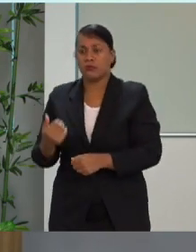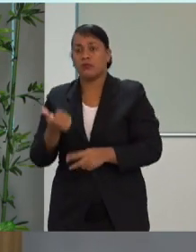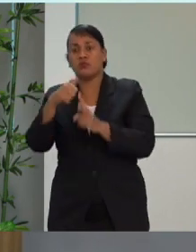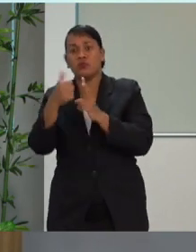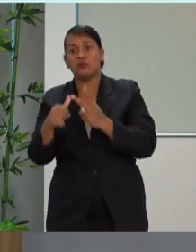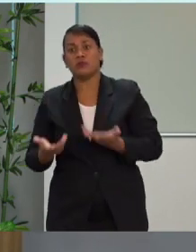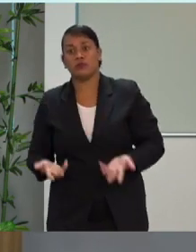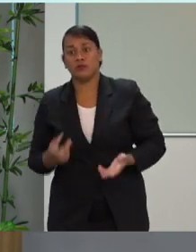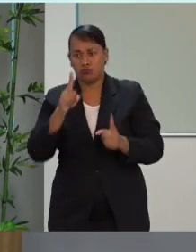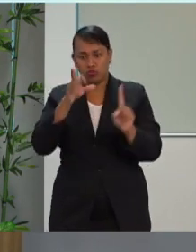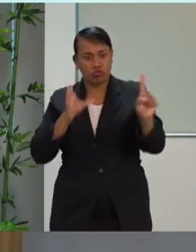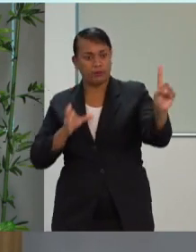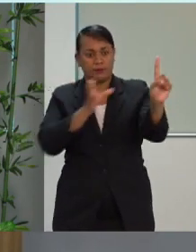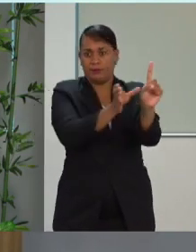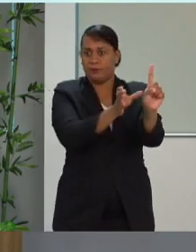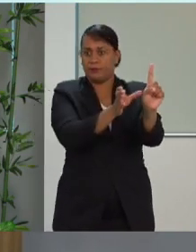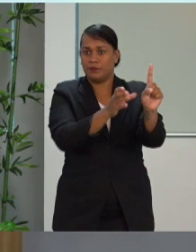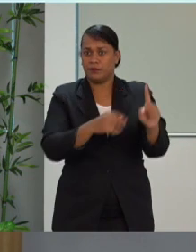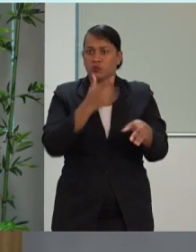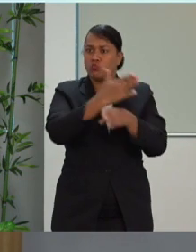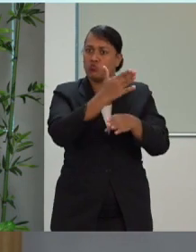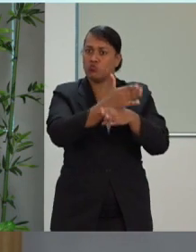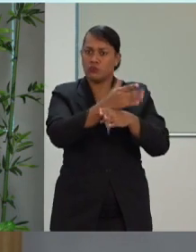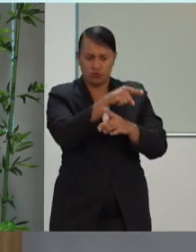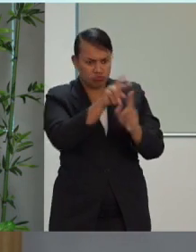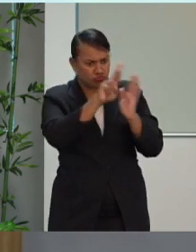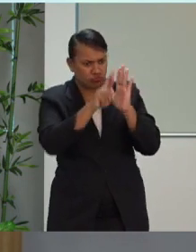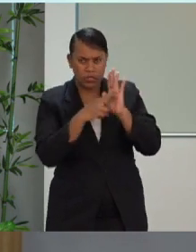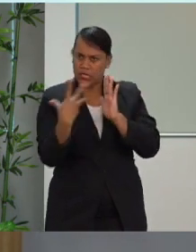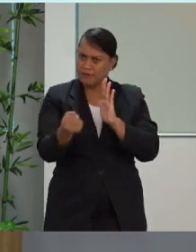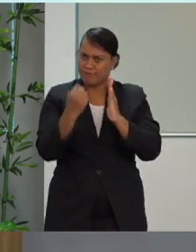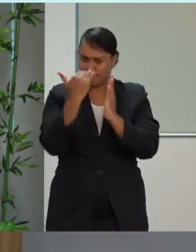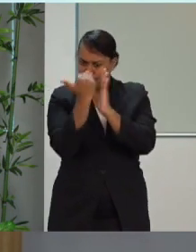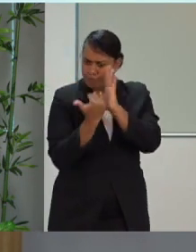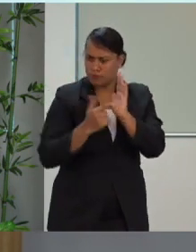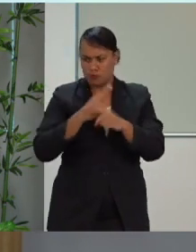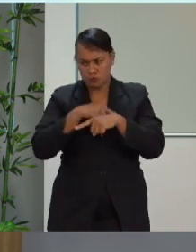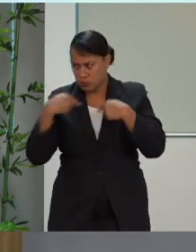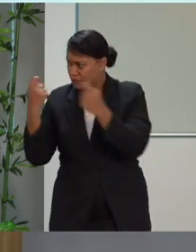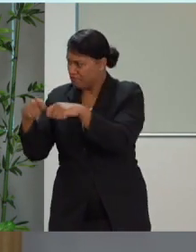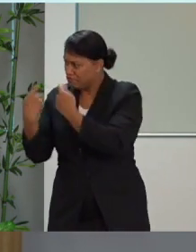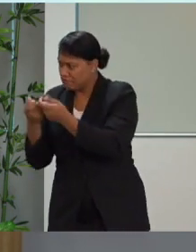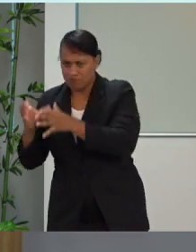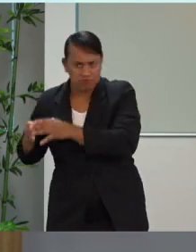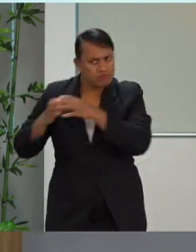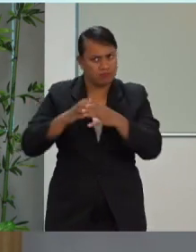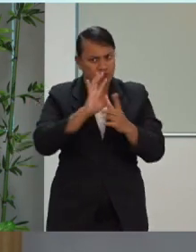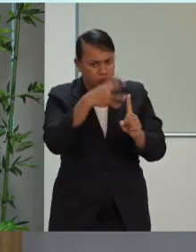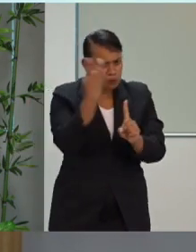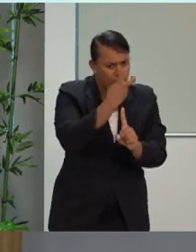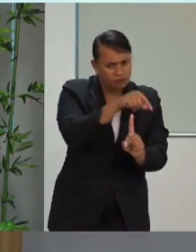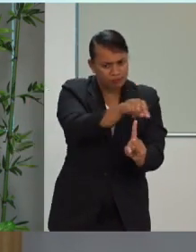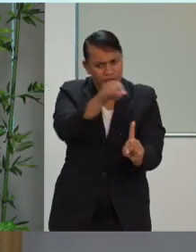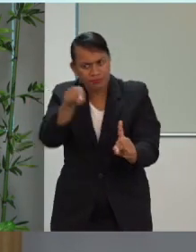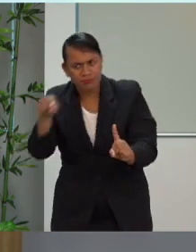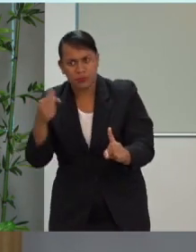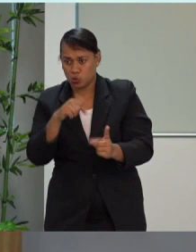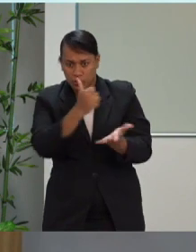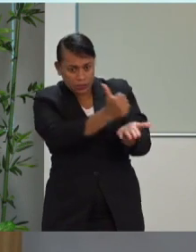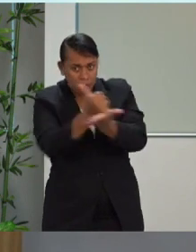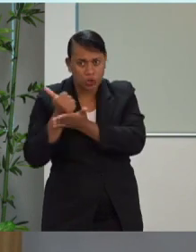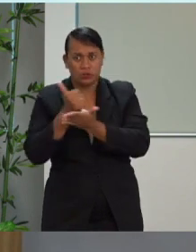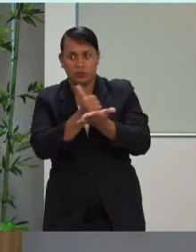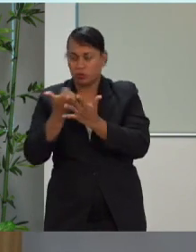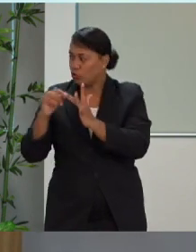quarantine enforcement work by our teams. We are thankful to the people of Lautoka for supporting our